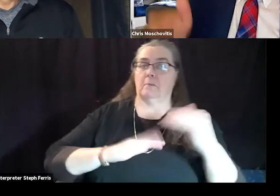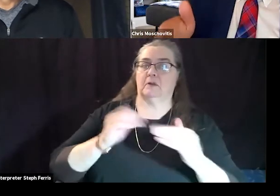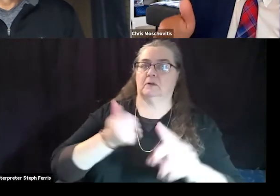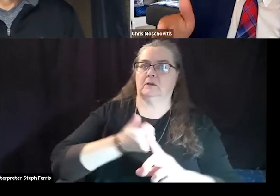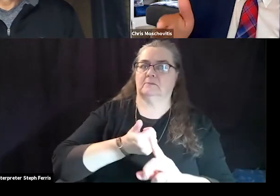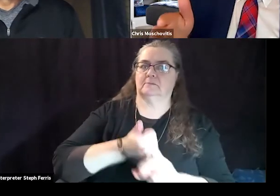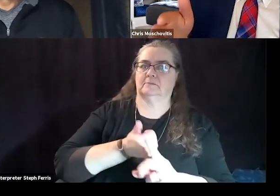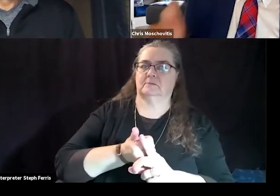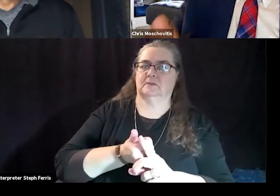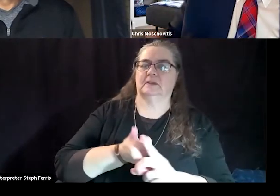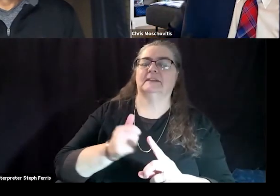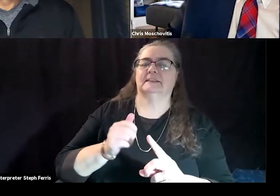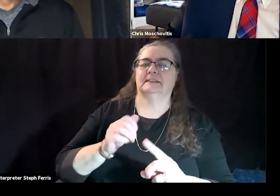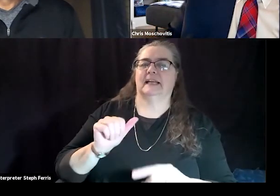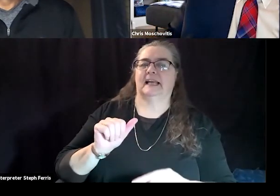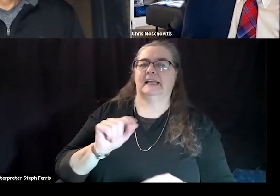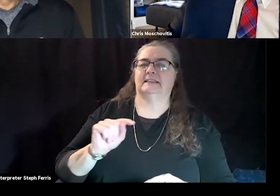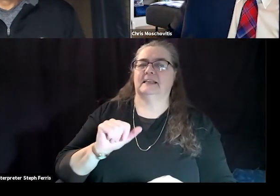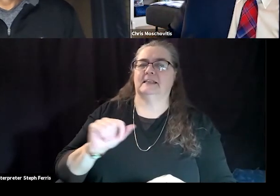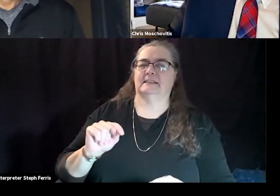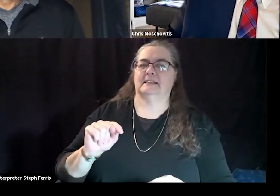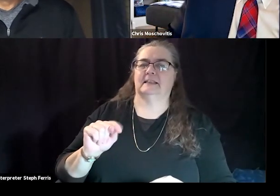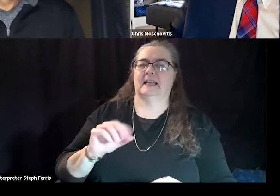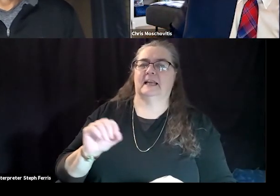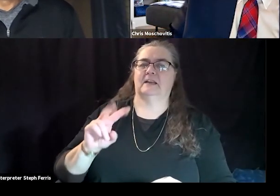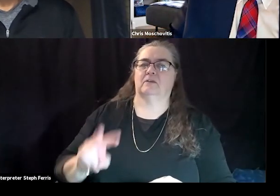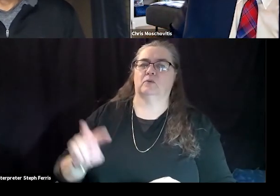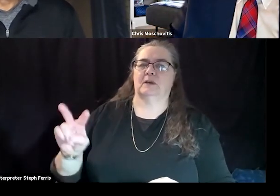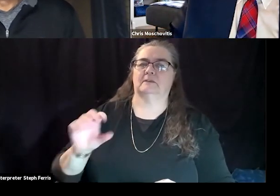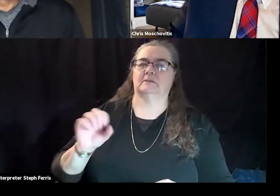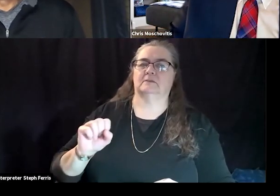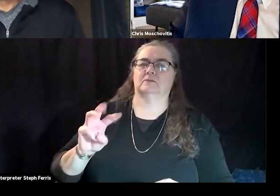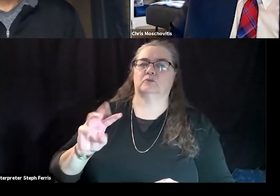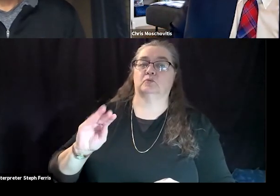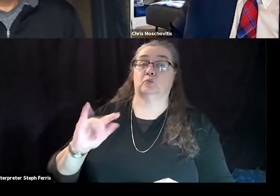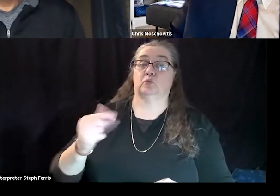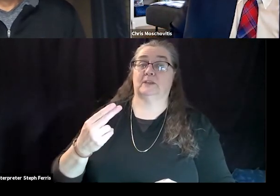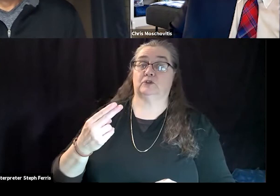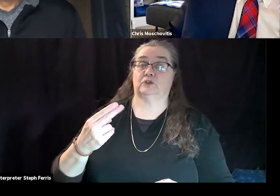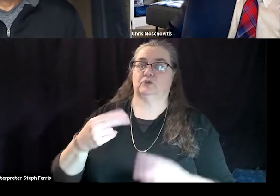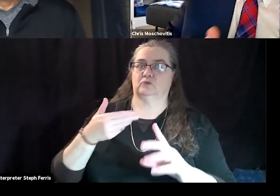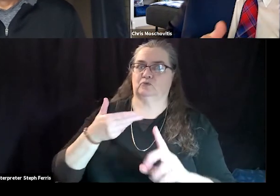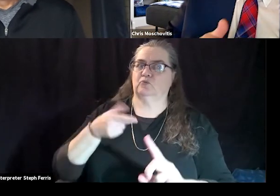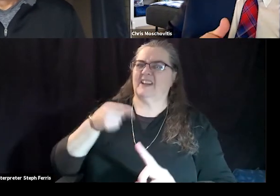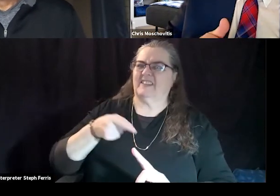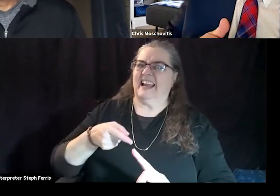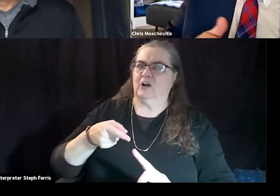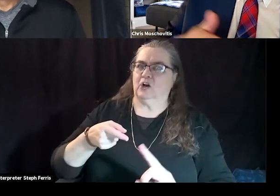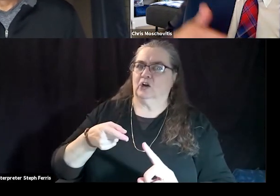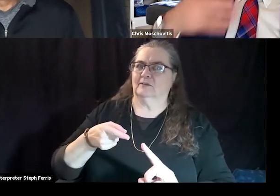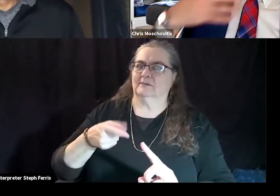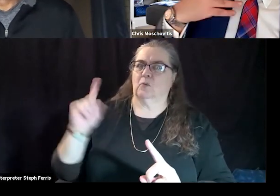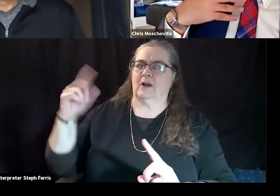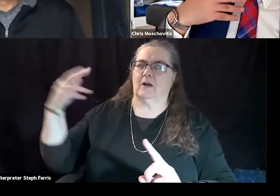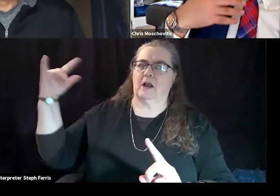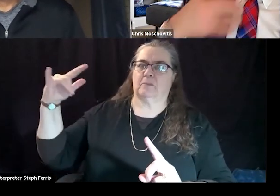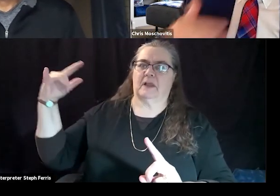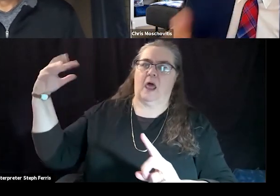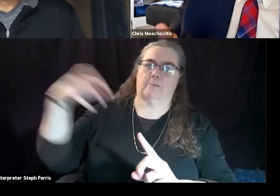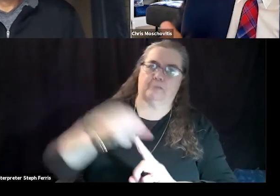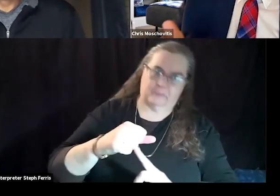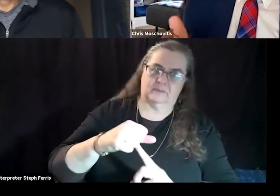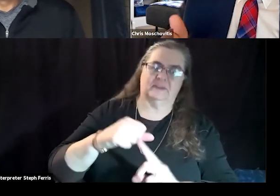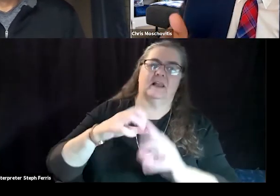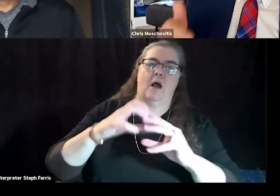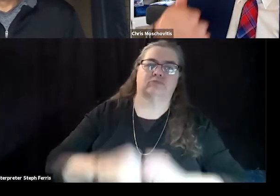switch, downtown, at point zero, and most of